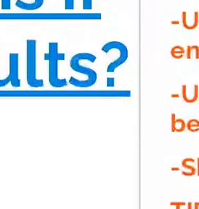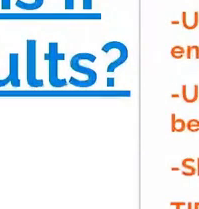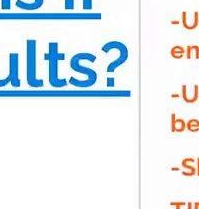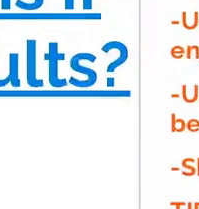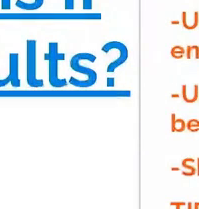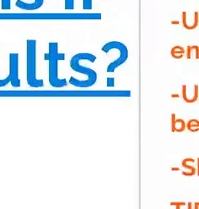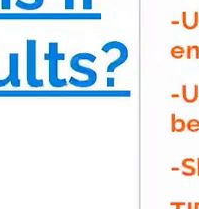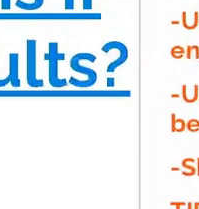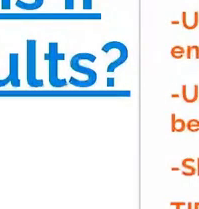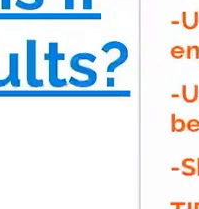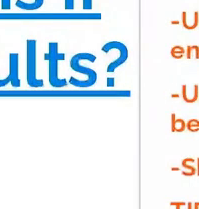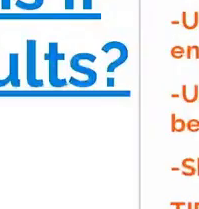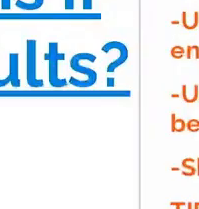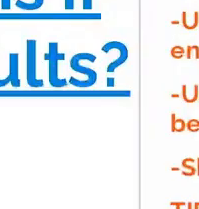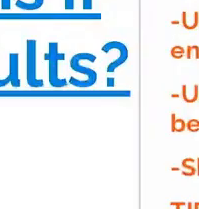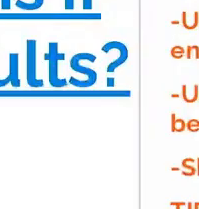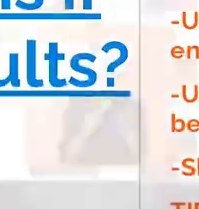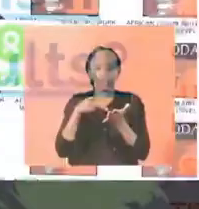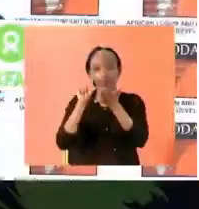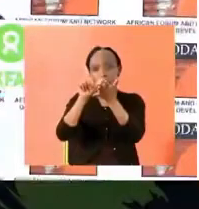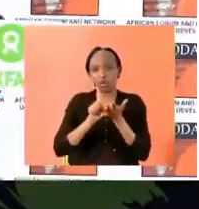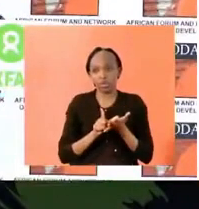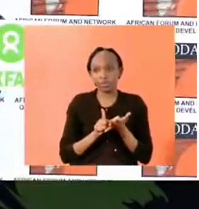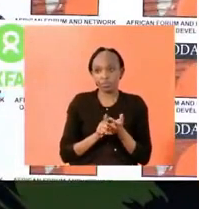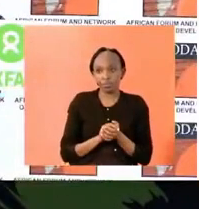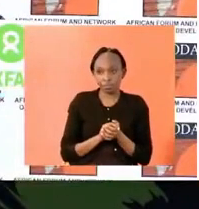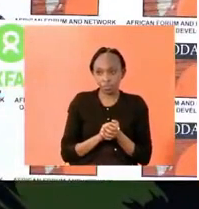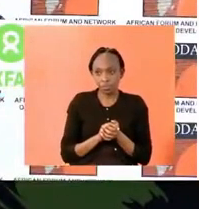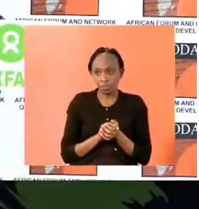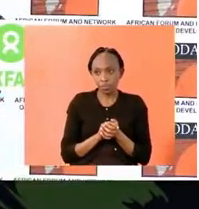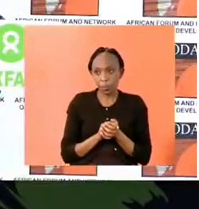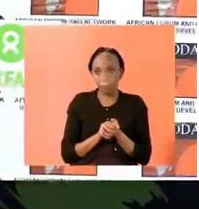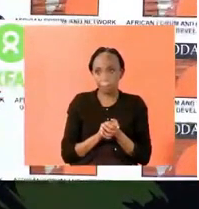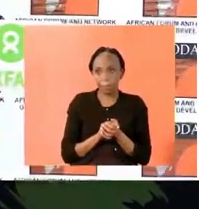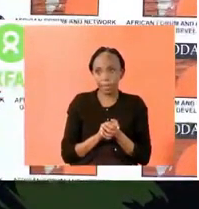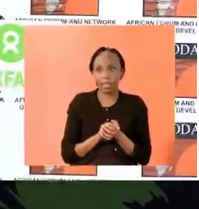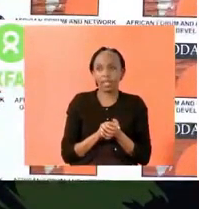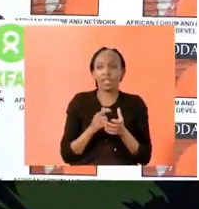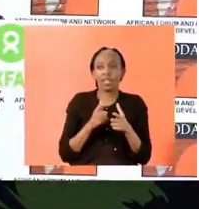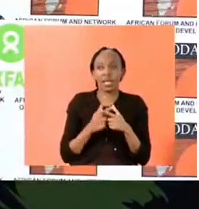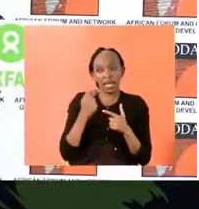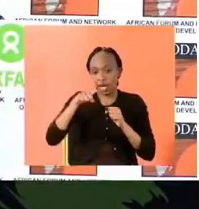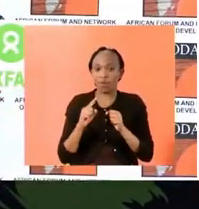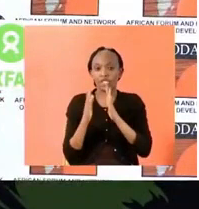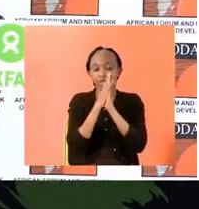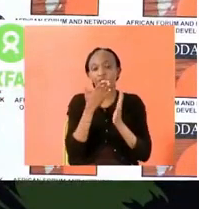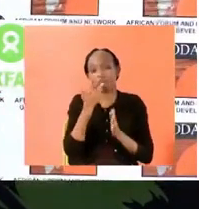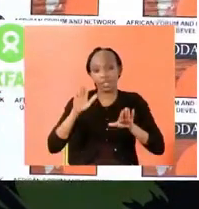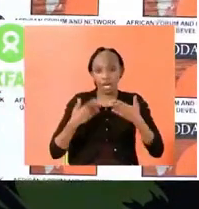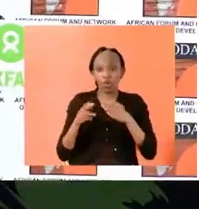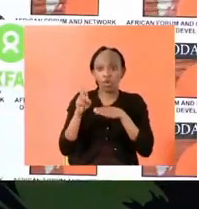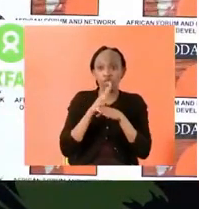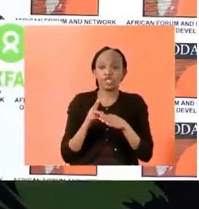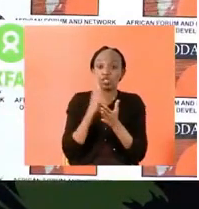defaults. So just being creative, being straight to the point. And then I think also is using real voices